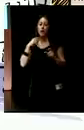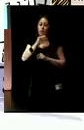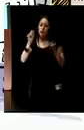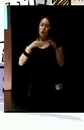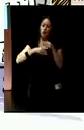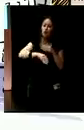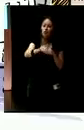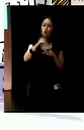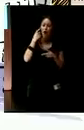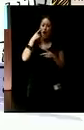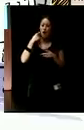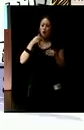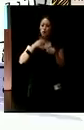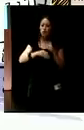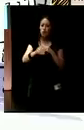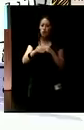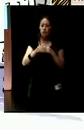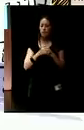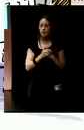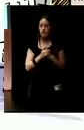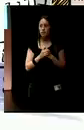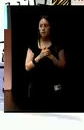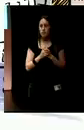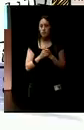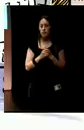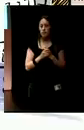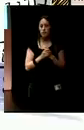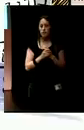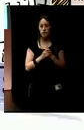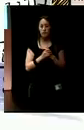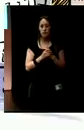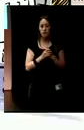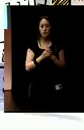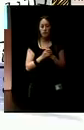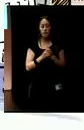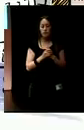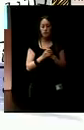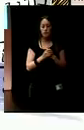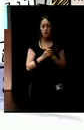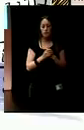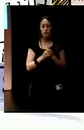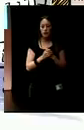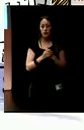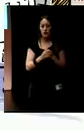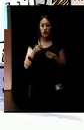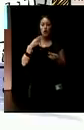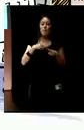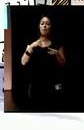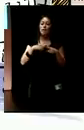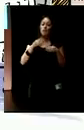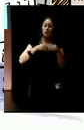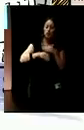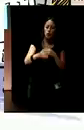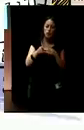this. Tourists for All means tourists for all, not tourists for disabled people